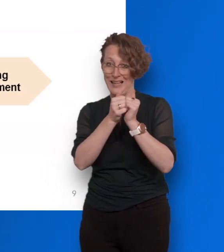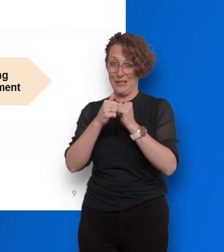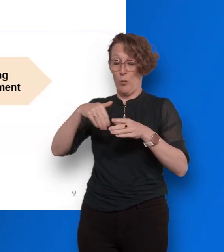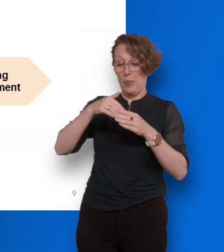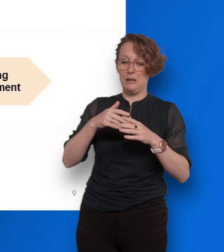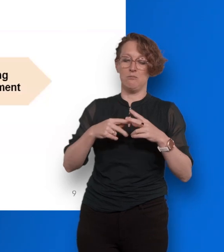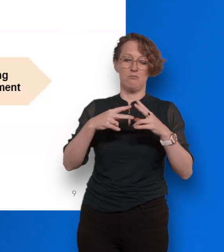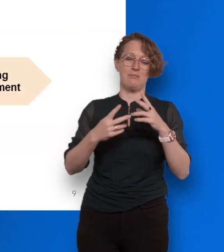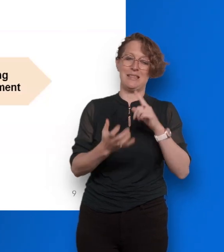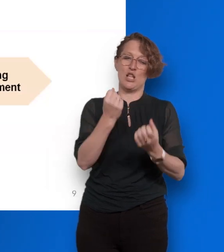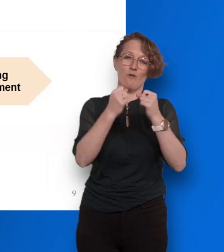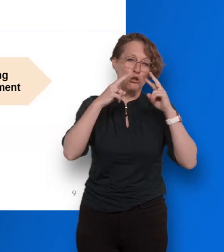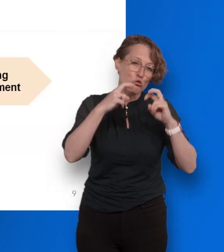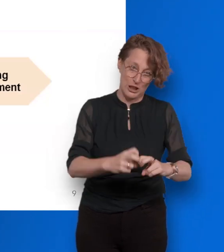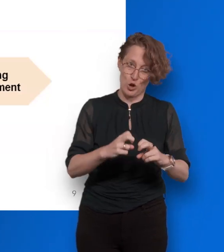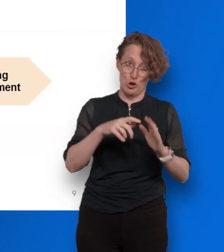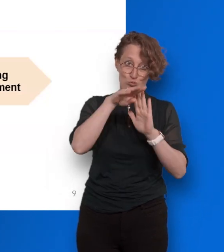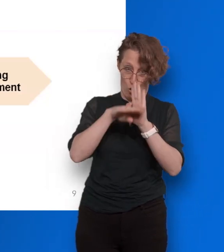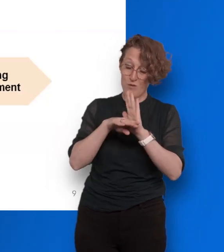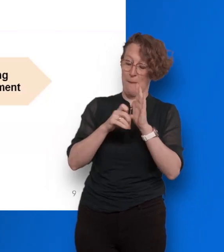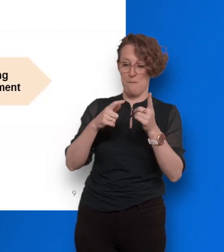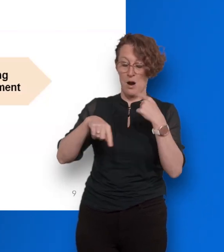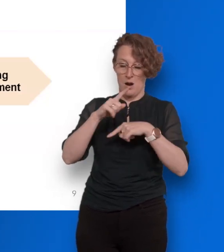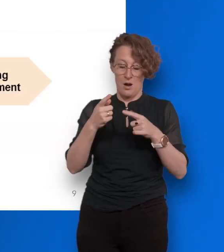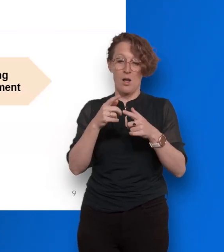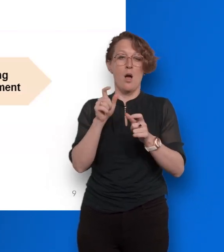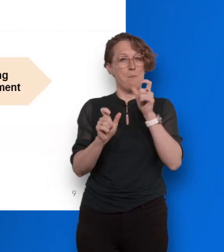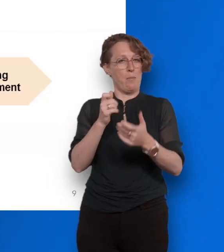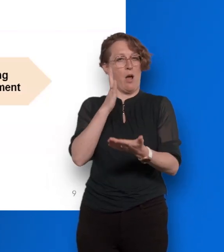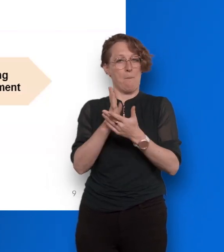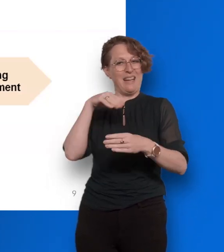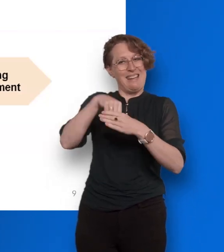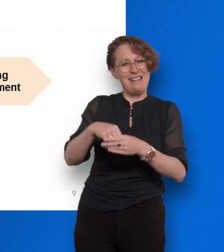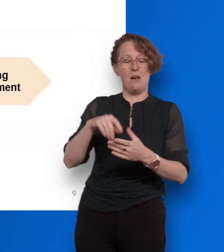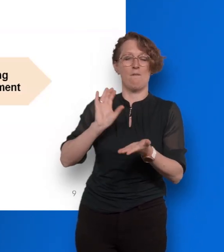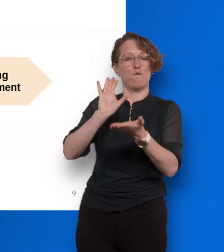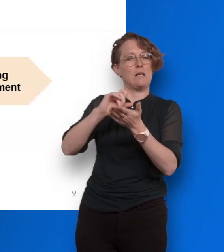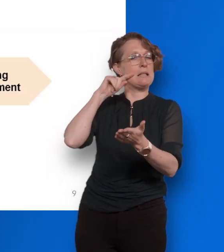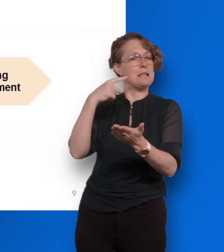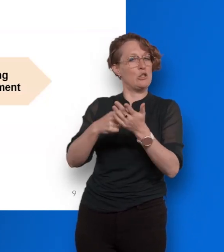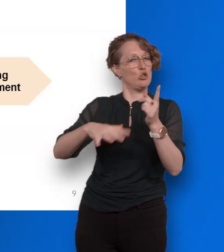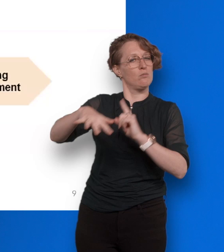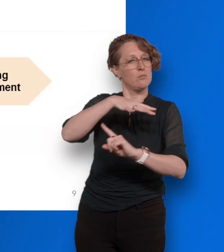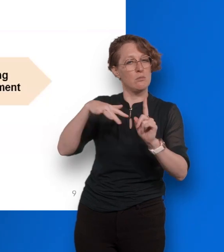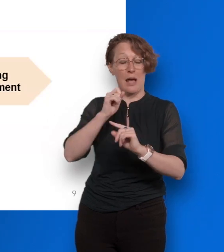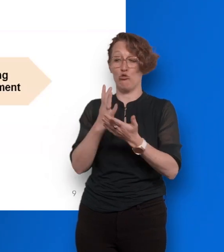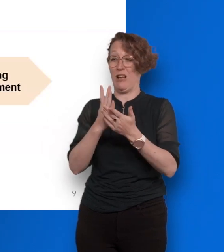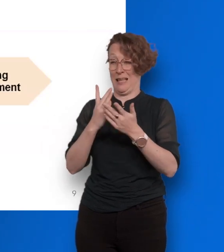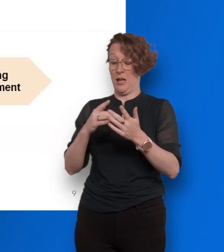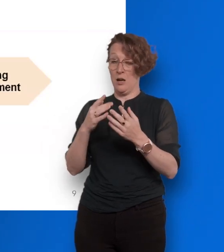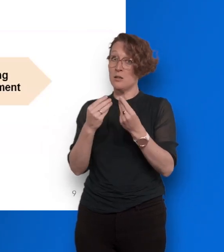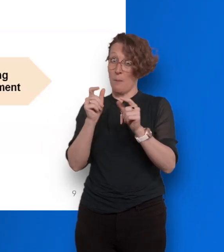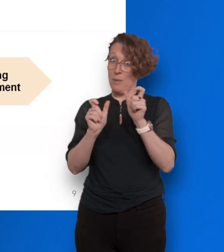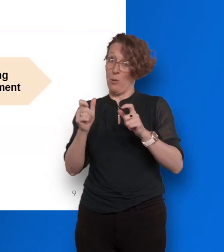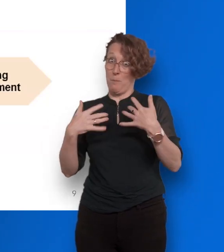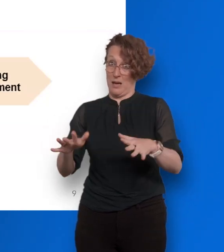within discovery research and research programs, as these are the individuals that actually sit in these spaces and have done in some cases for